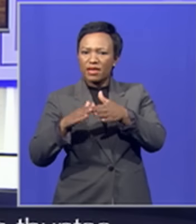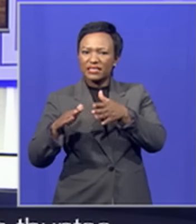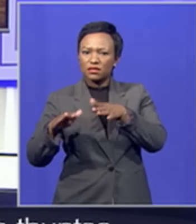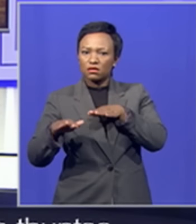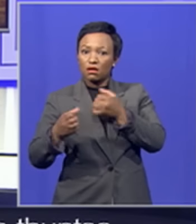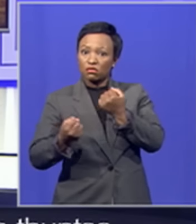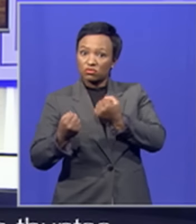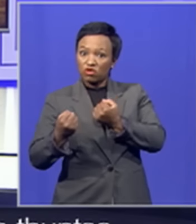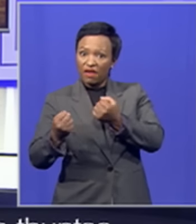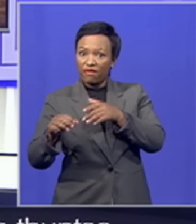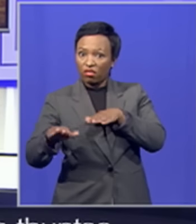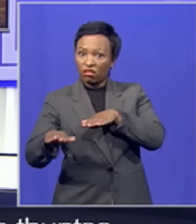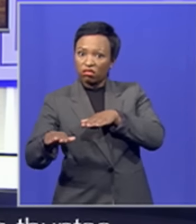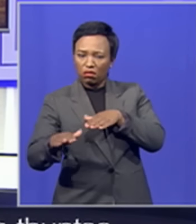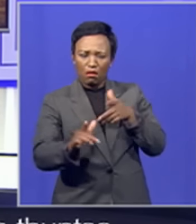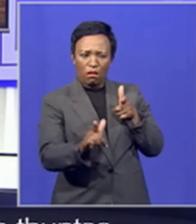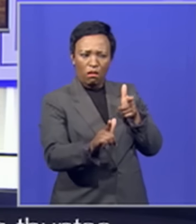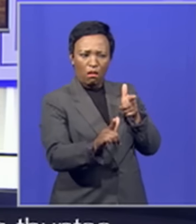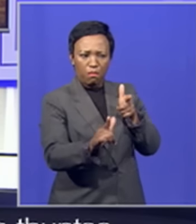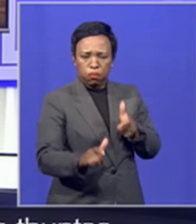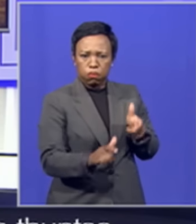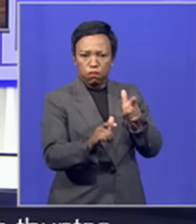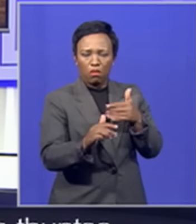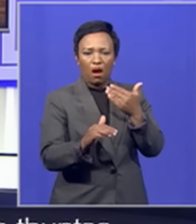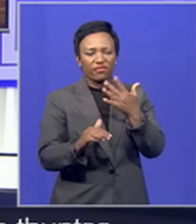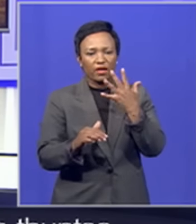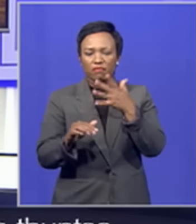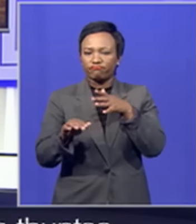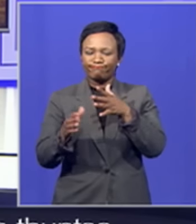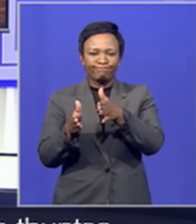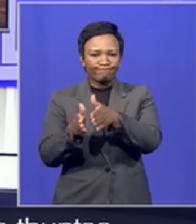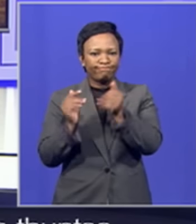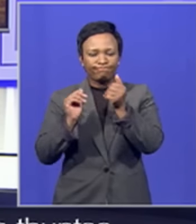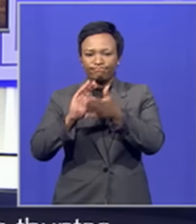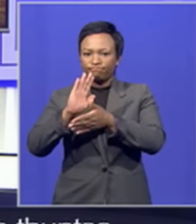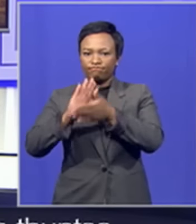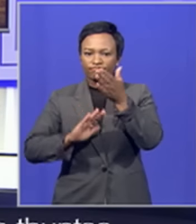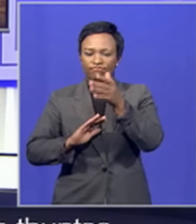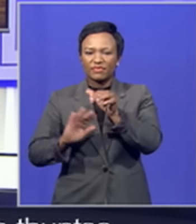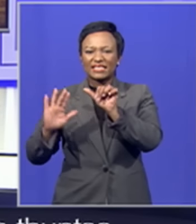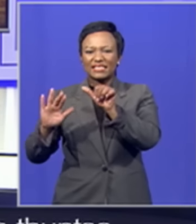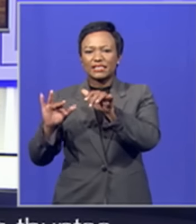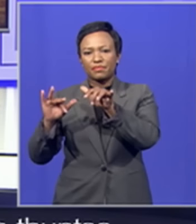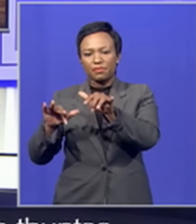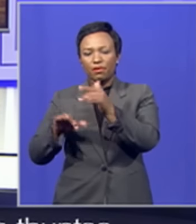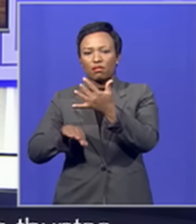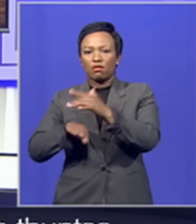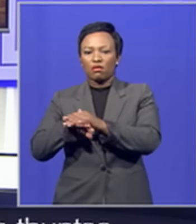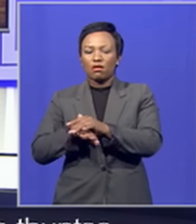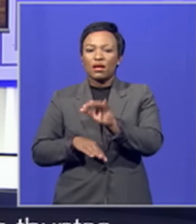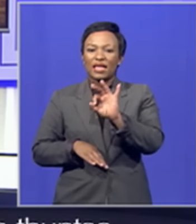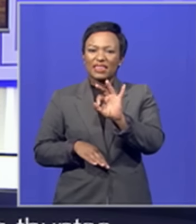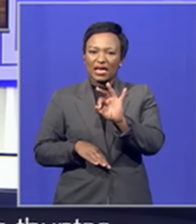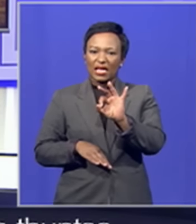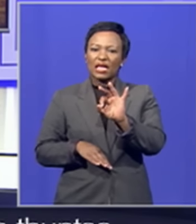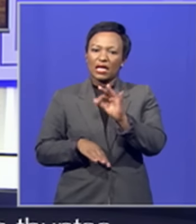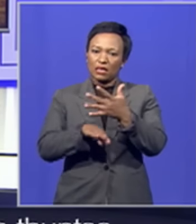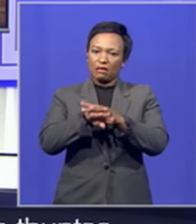pele ba tlhanola direthe. Batho ba le 6 ba tlhokafetse go akaretsa le basadi ba le 3 mme ba bangwe ba le 3 ba